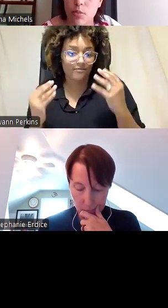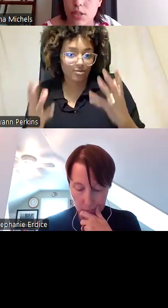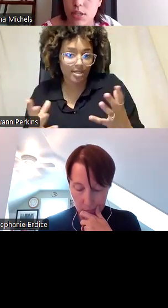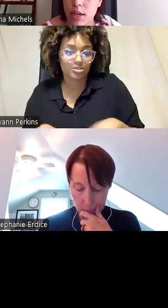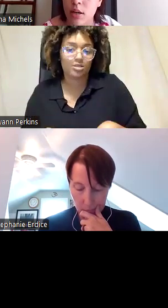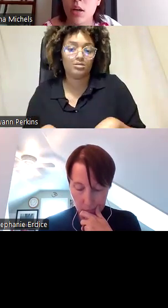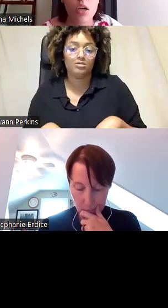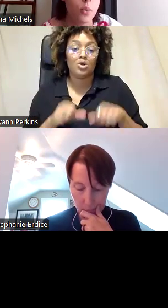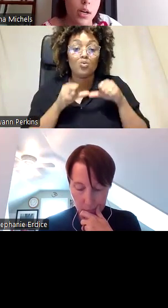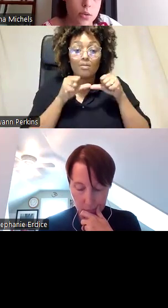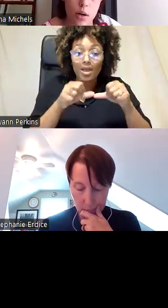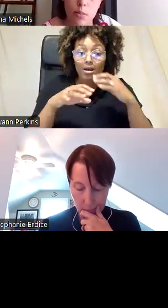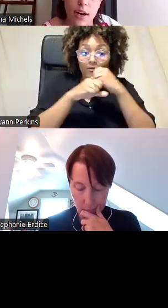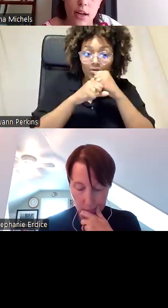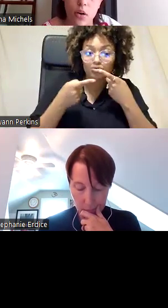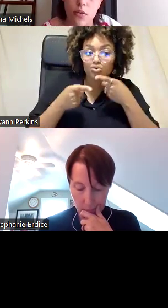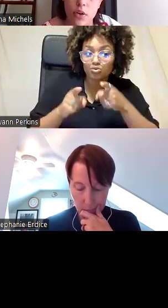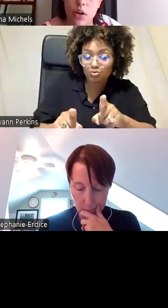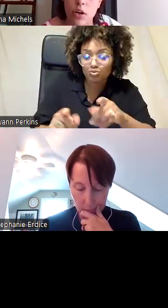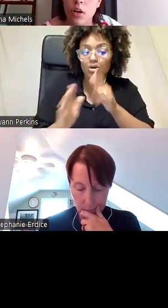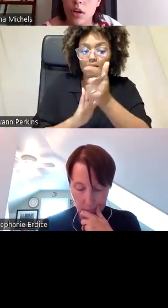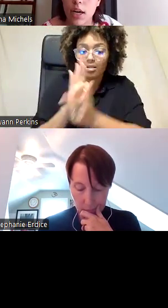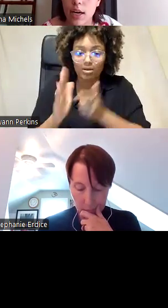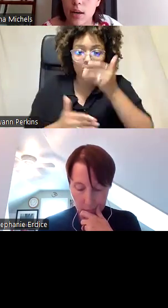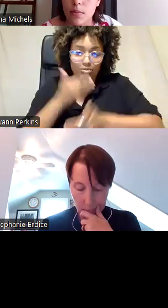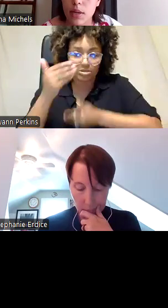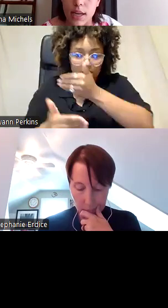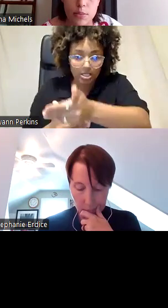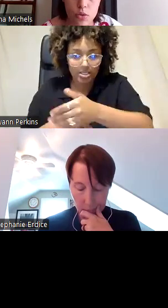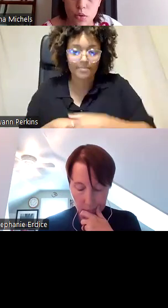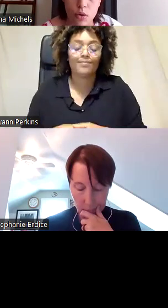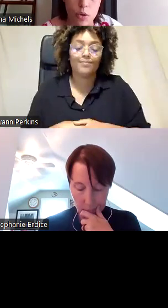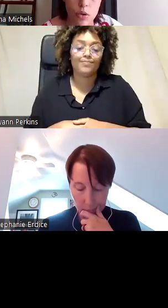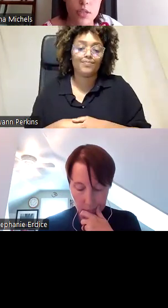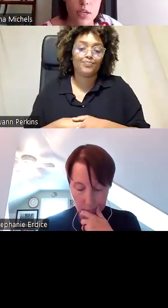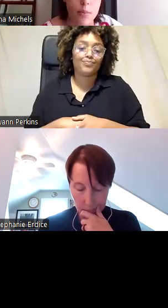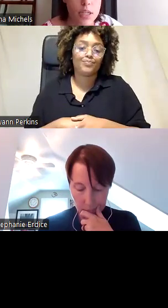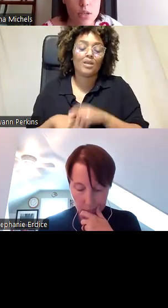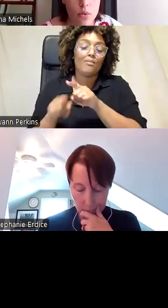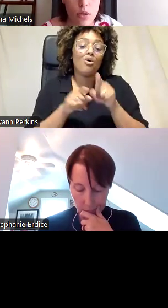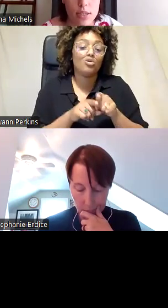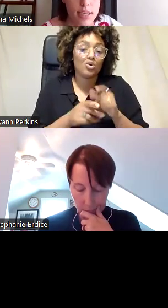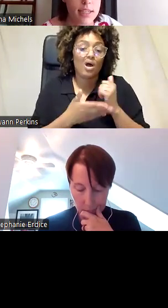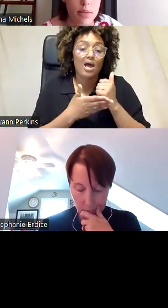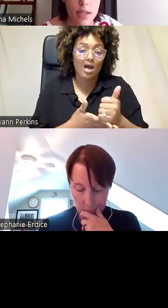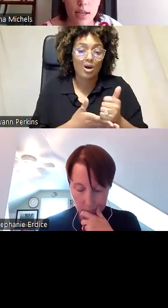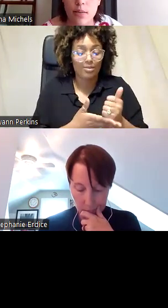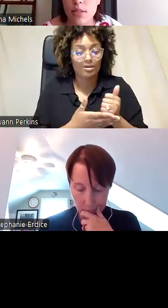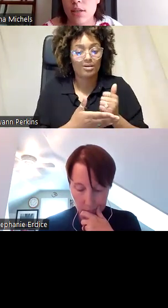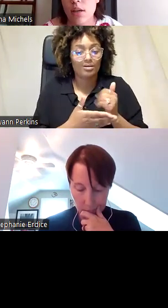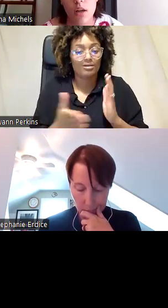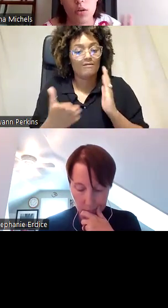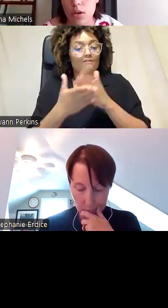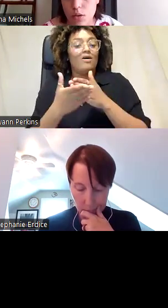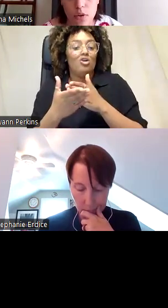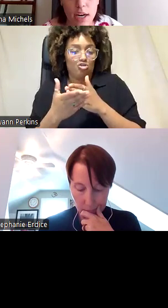throughout a criminal proceeding. We can also help file for claims through the Criminal Injuries Compensation Board, the CICB